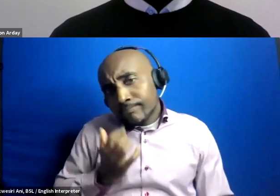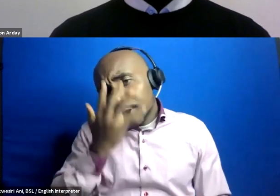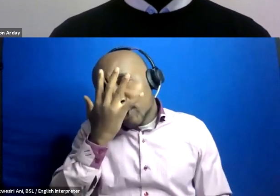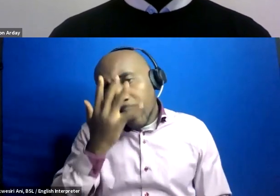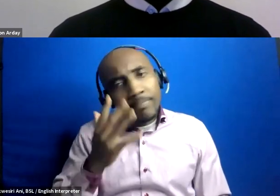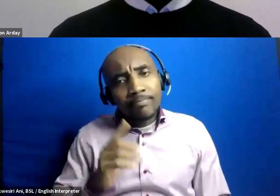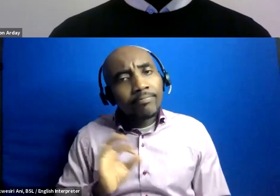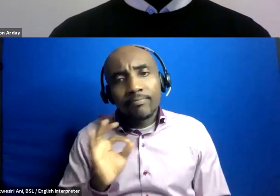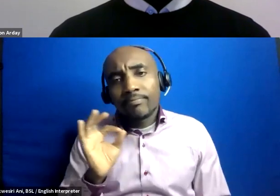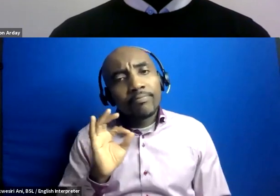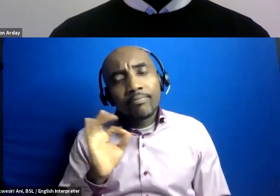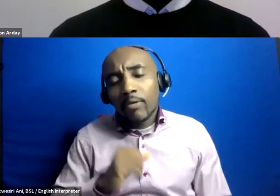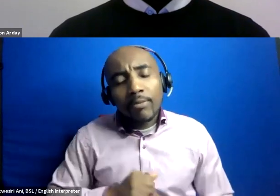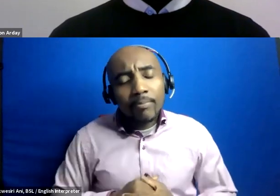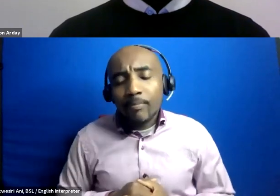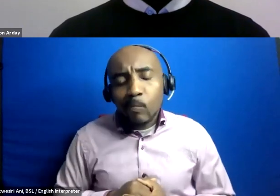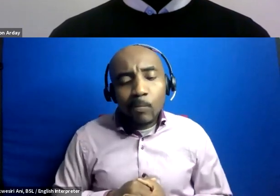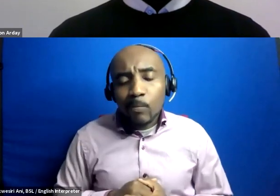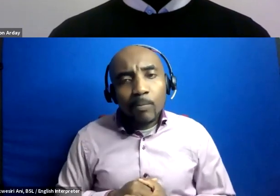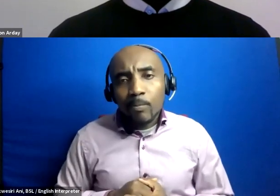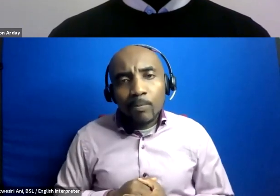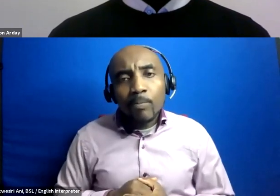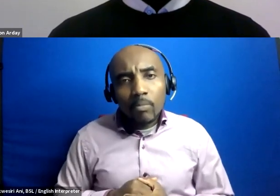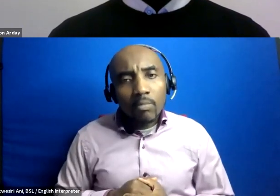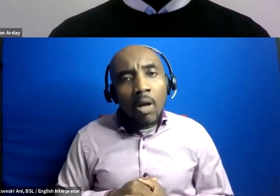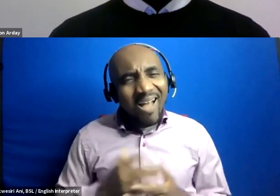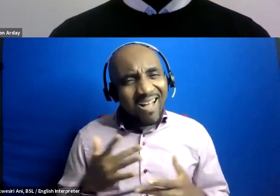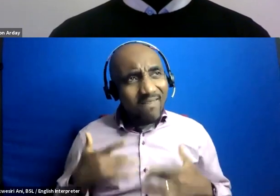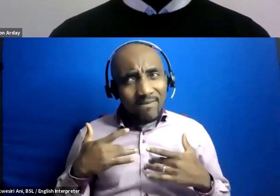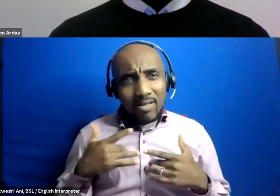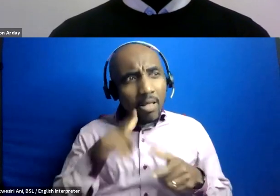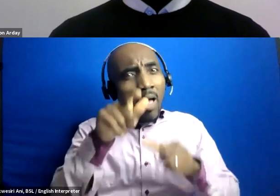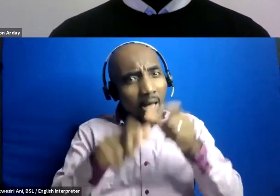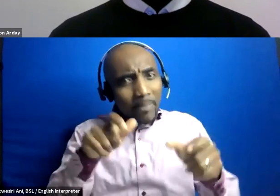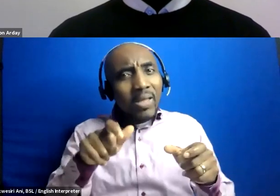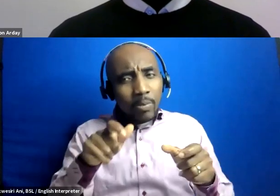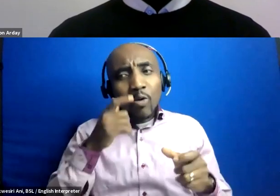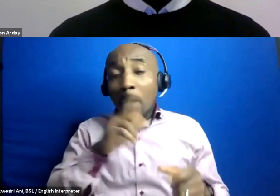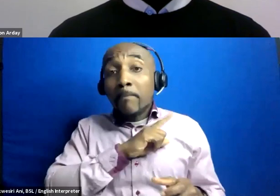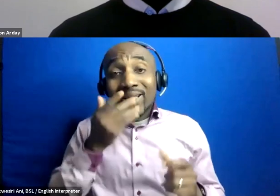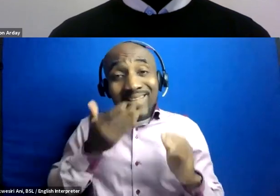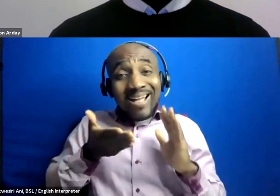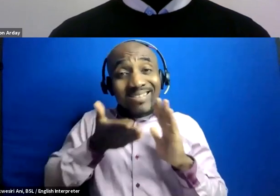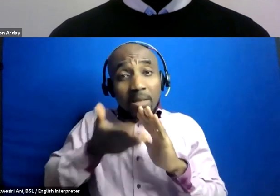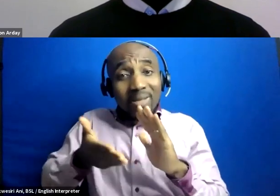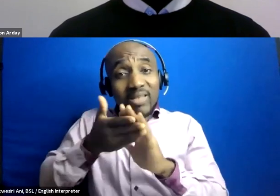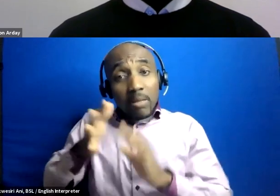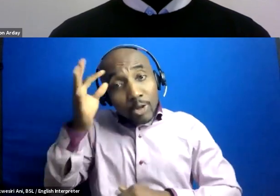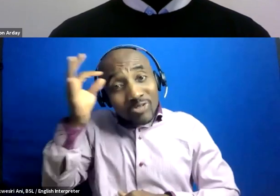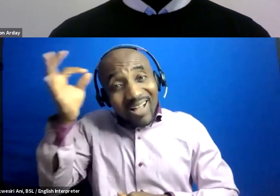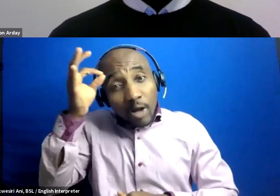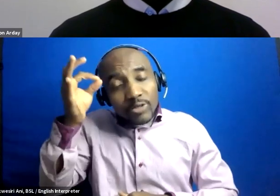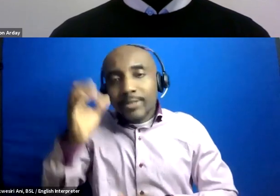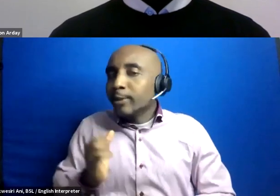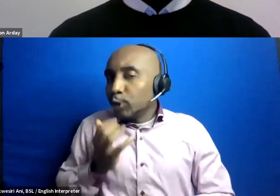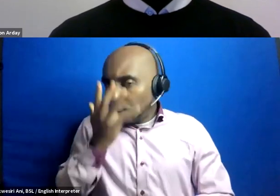one of the big things that seems to prevent people from, you know, there's a lot of stigma attached to psychoses, particularly psychoses. I